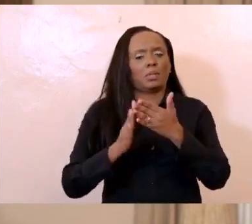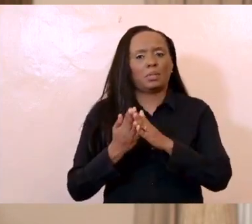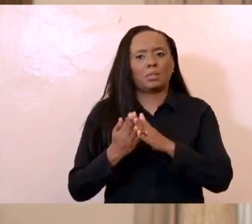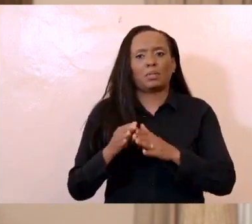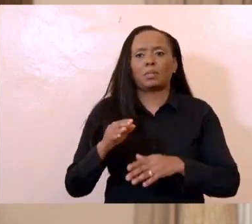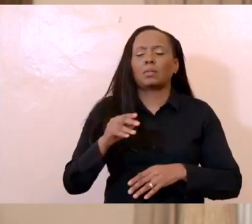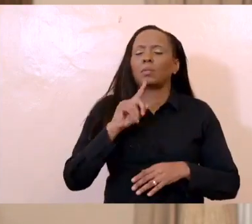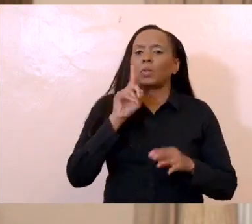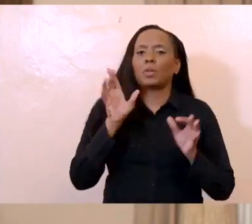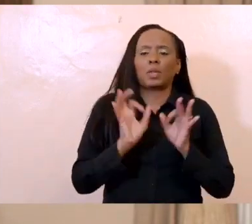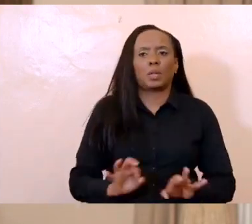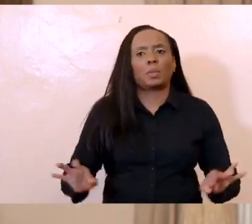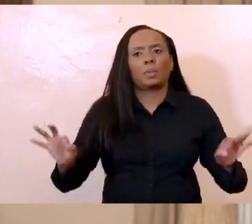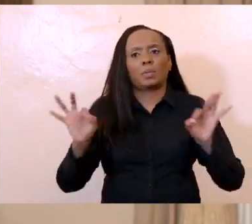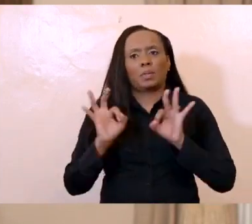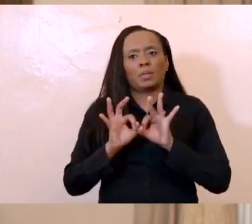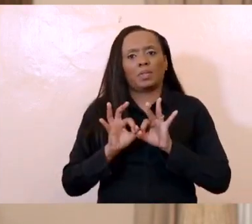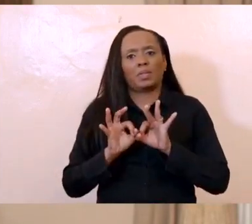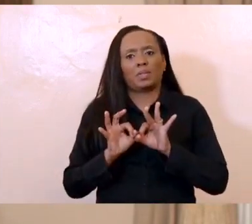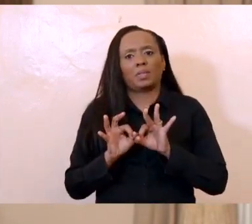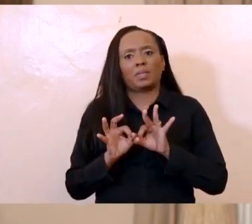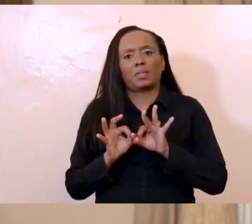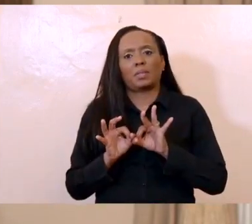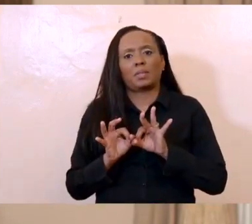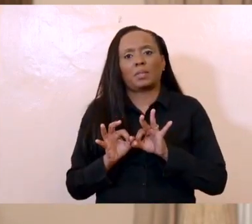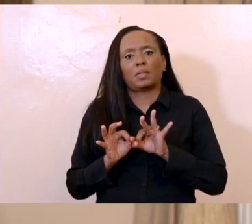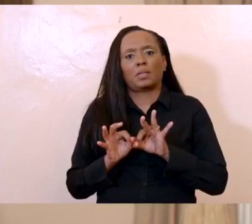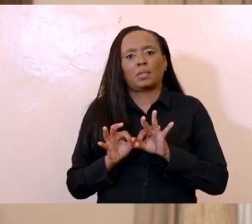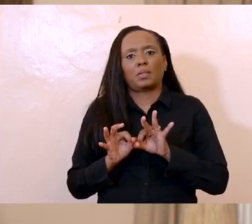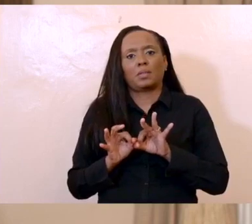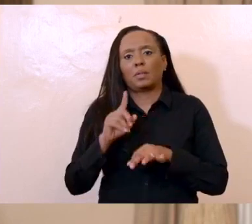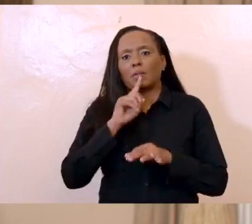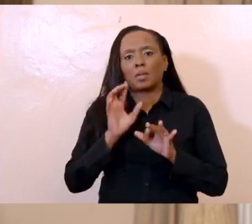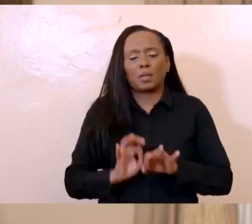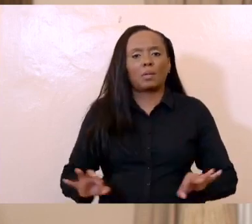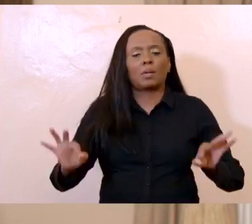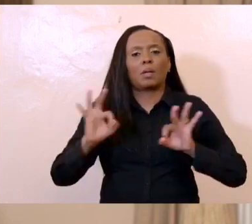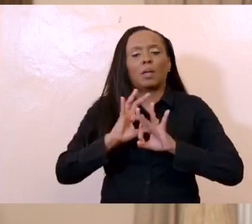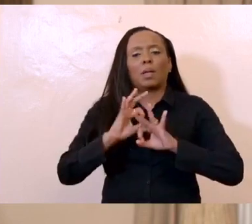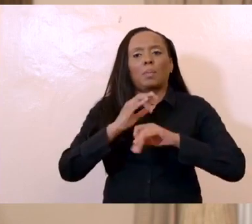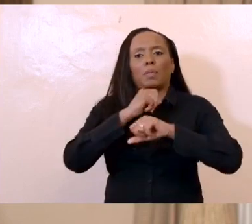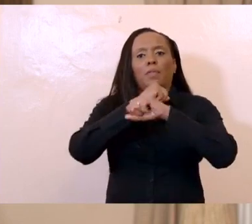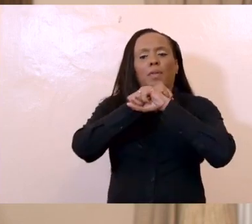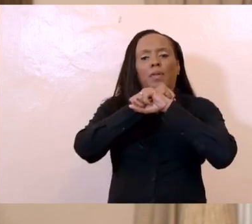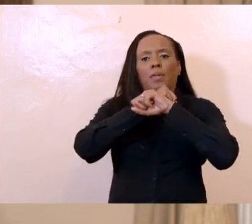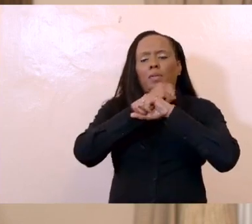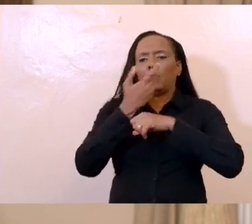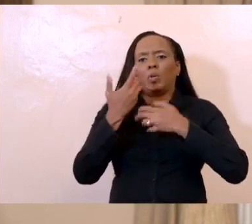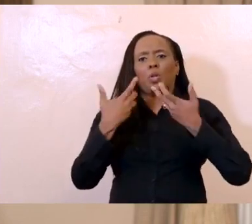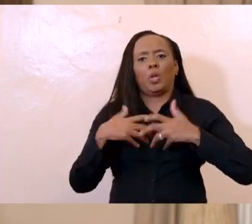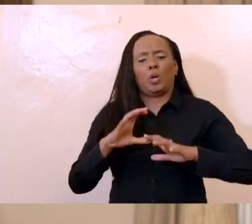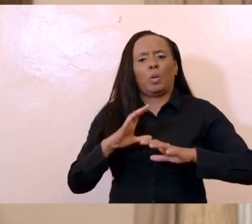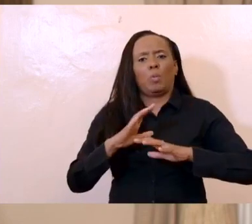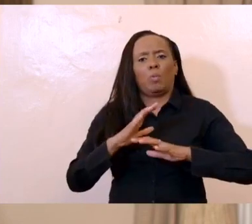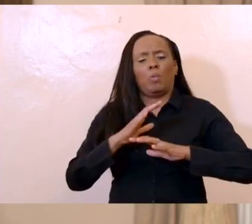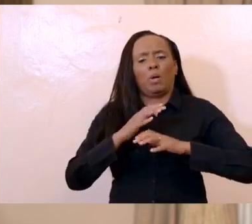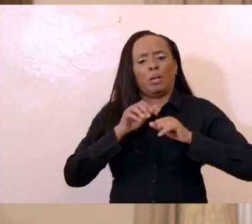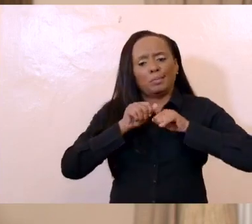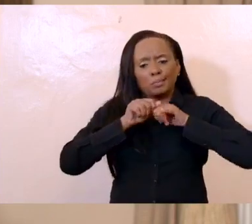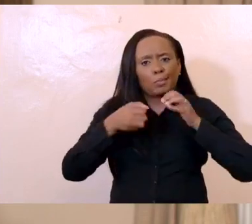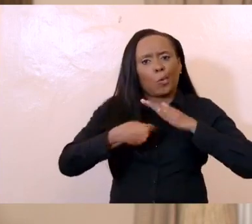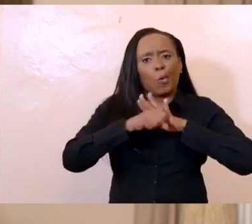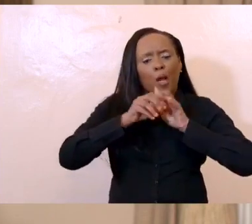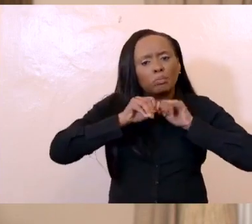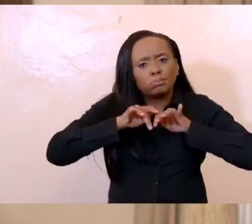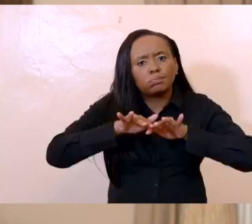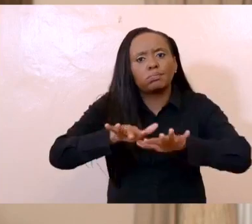all of us remind ourselves of the key actions to prevent the spread of COVID-19. It's not just